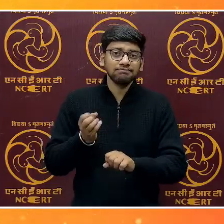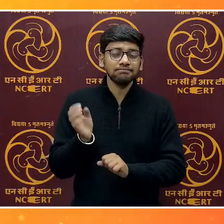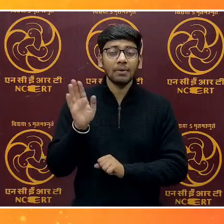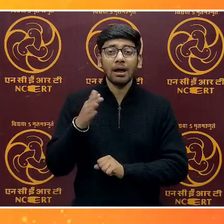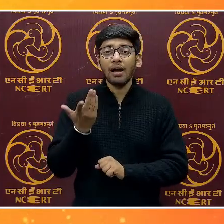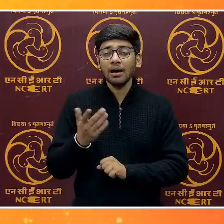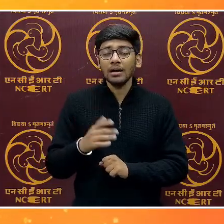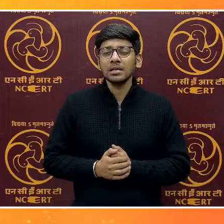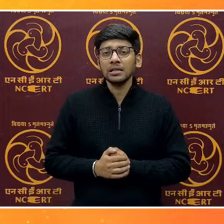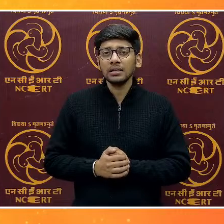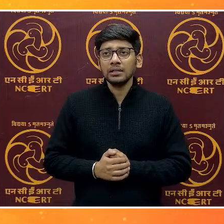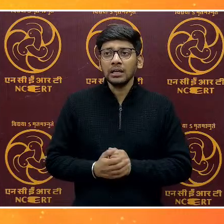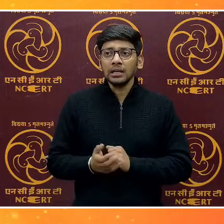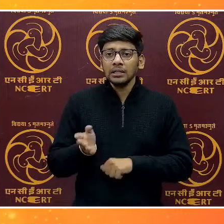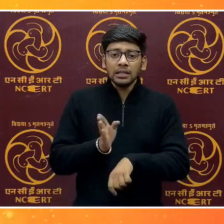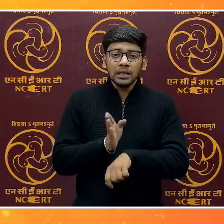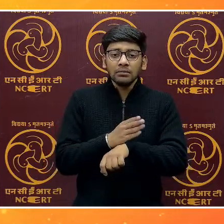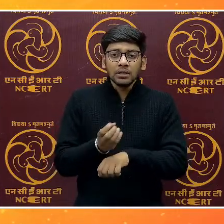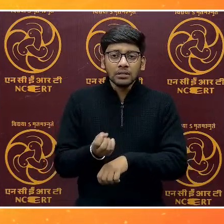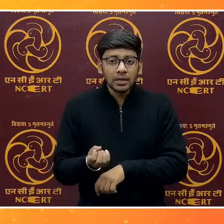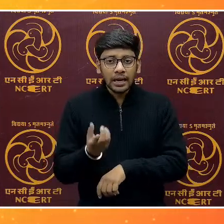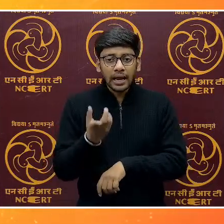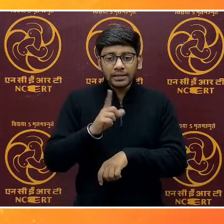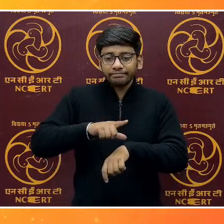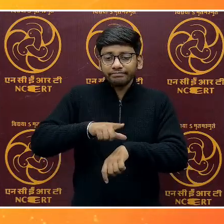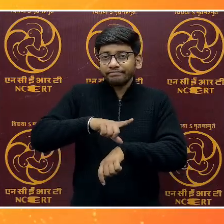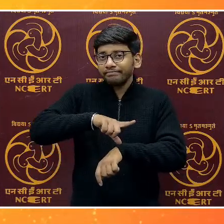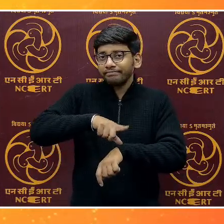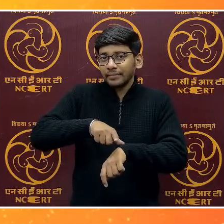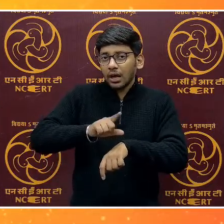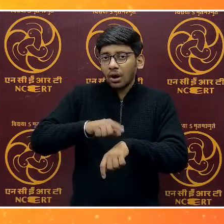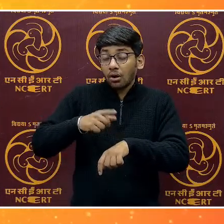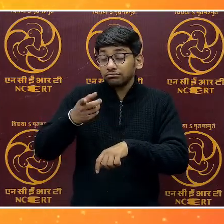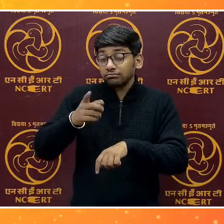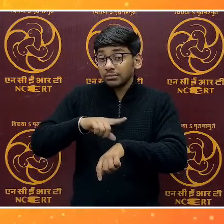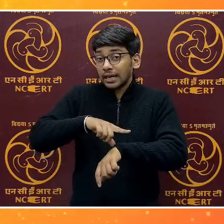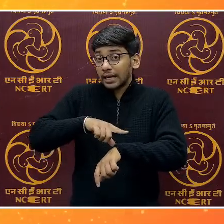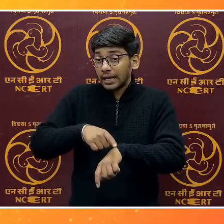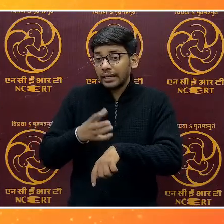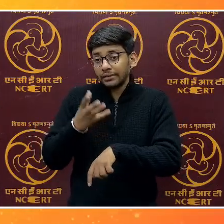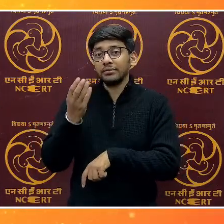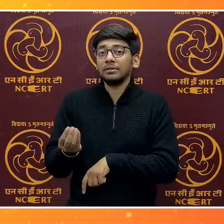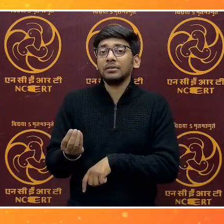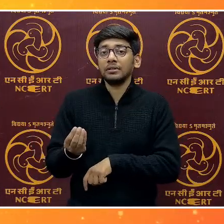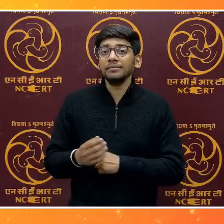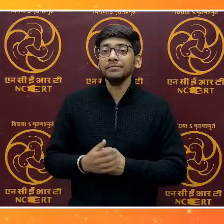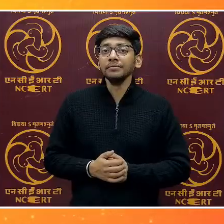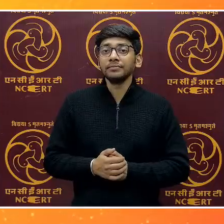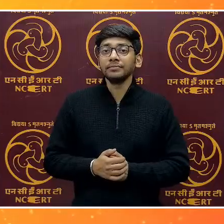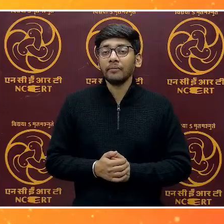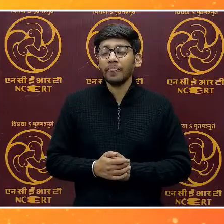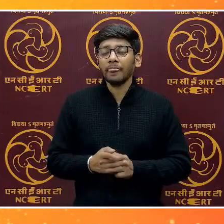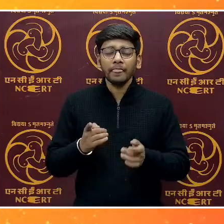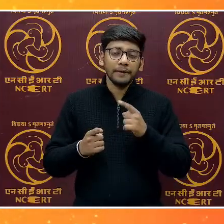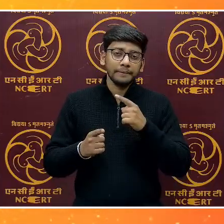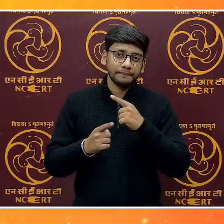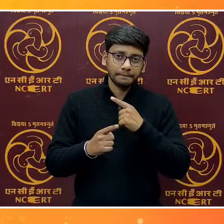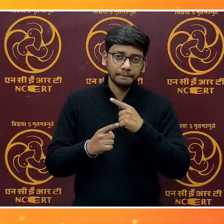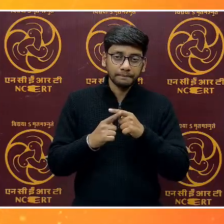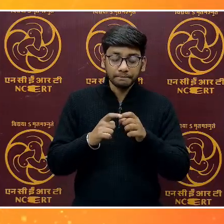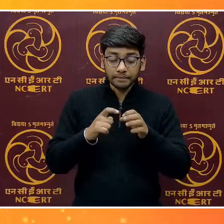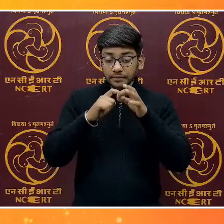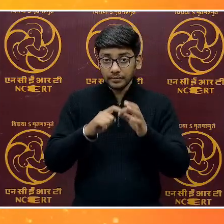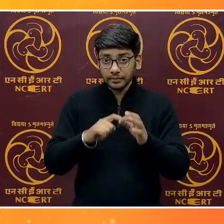It rises late and sets early basically. Yes. And here it was the poem, and let us find some answers to the